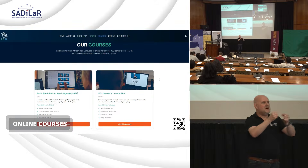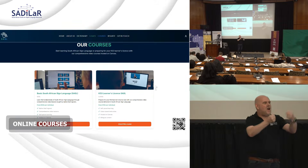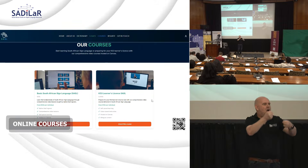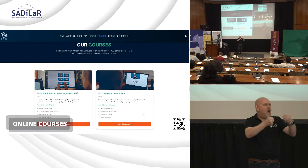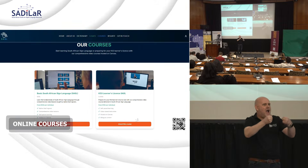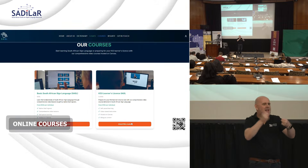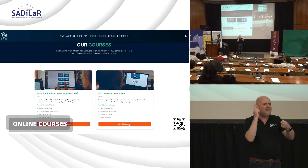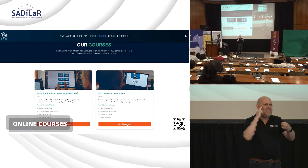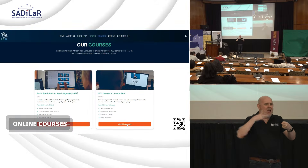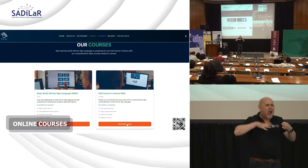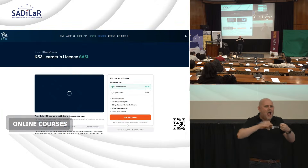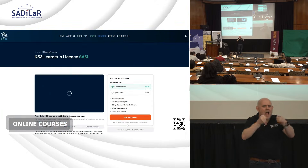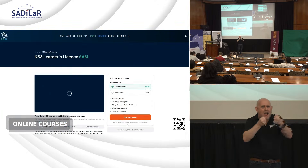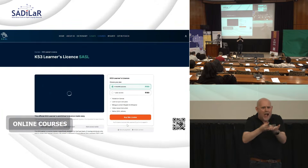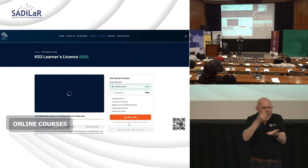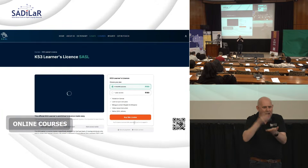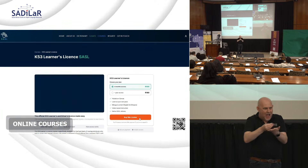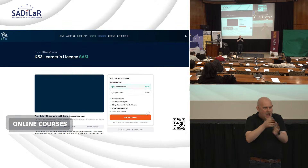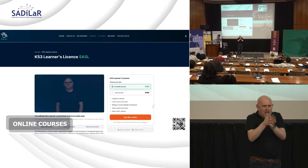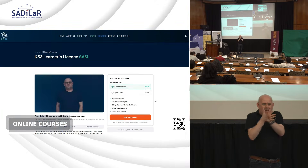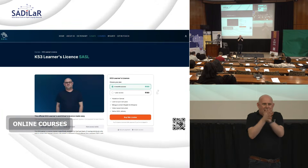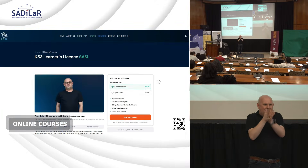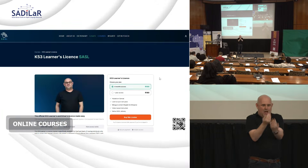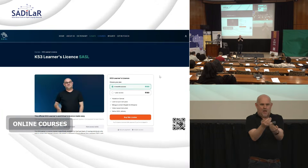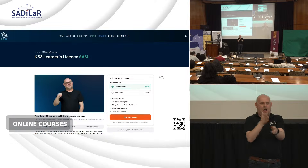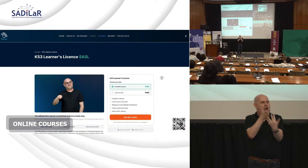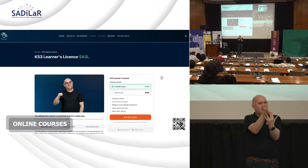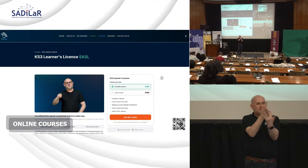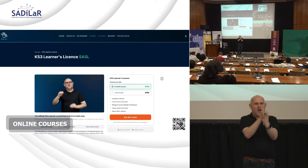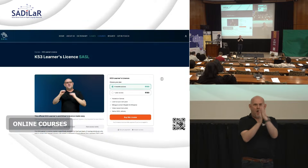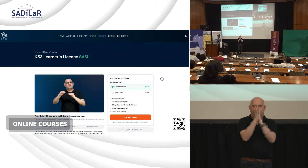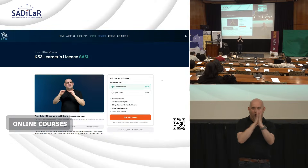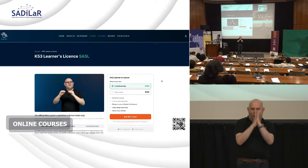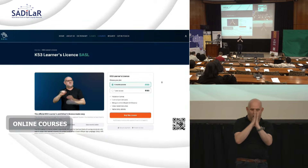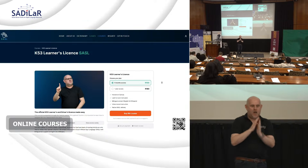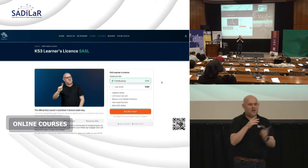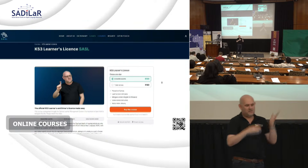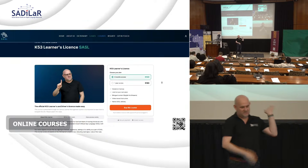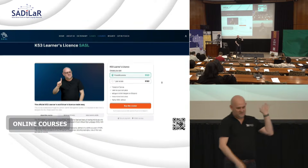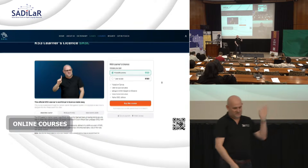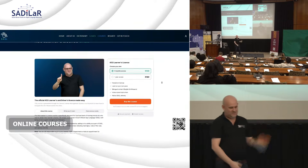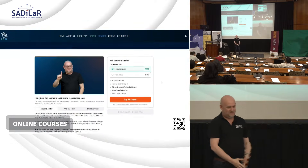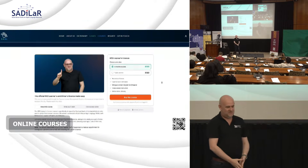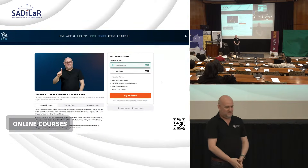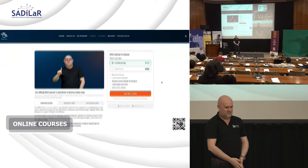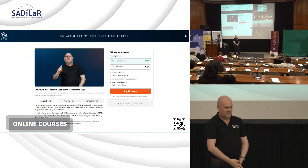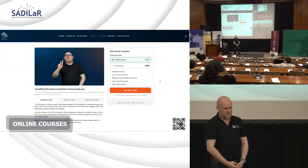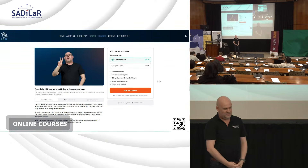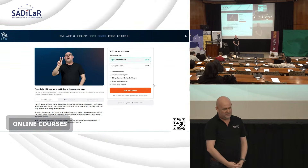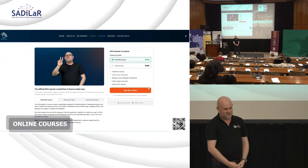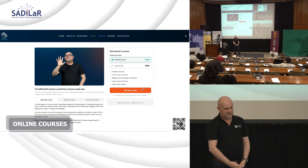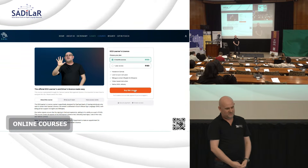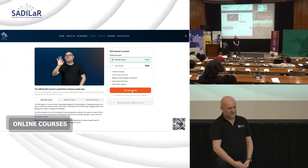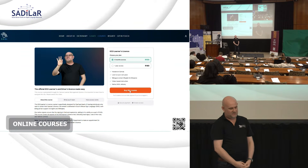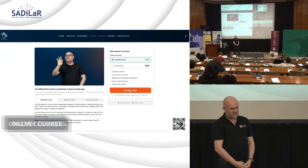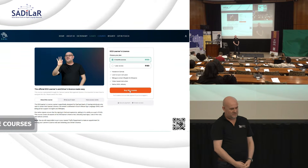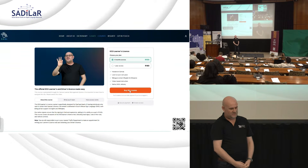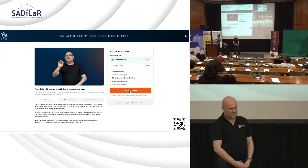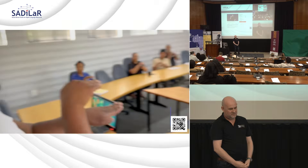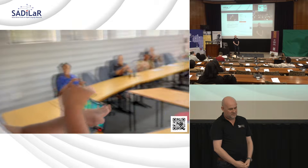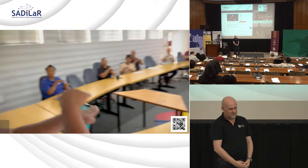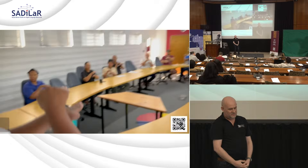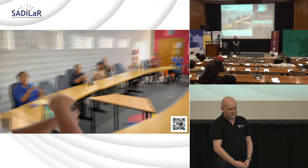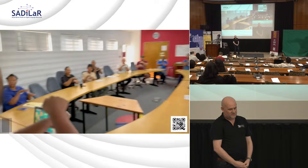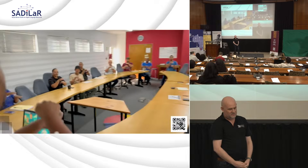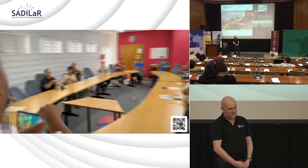And then also the learner's license course. The deaf community would like to learn, obtain the learner's